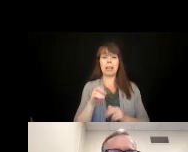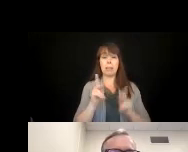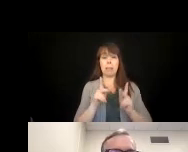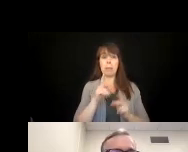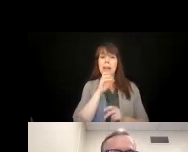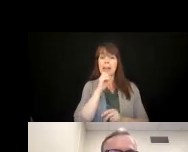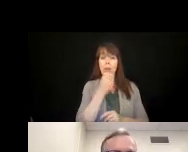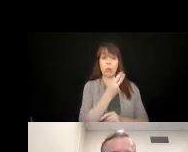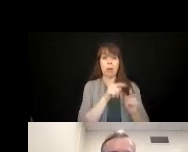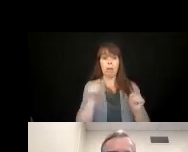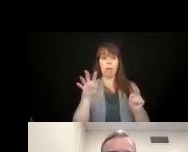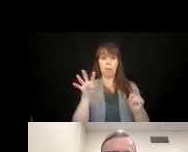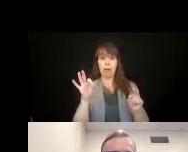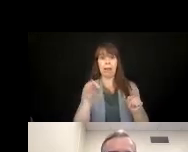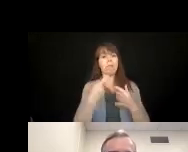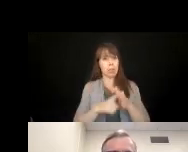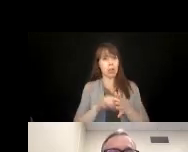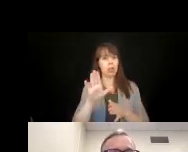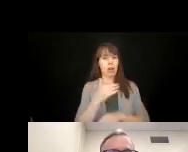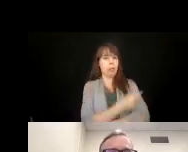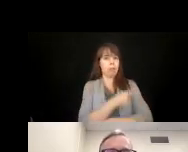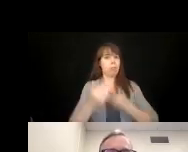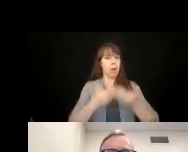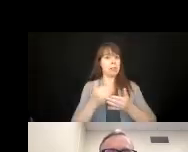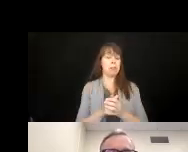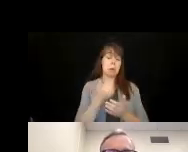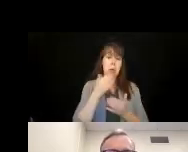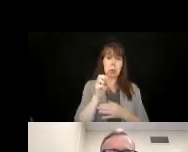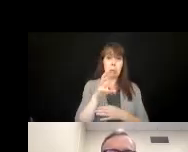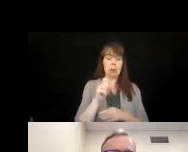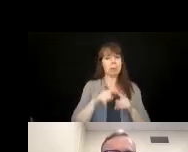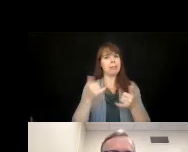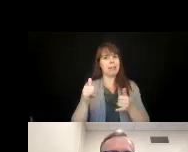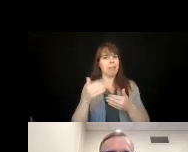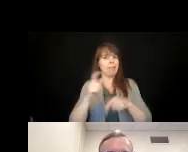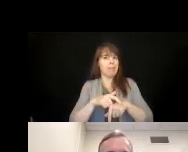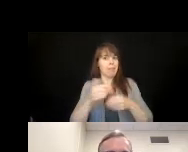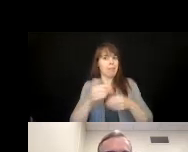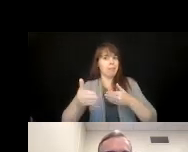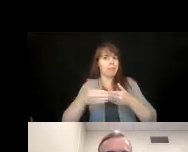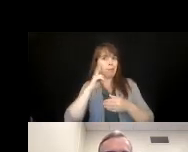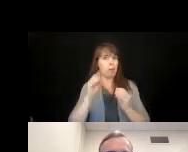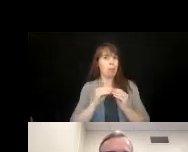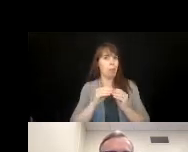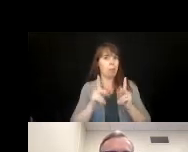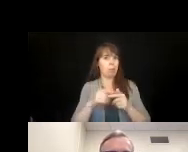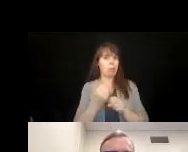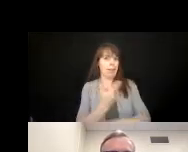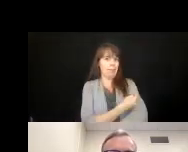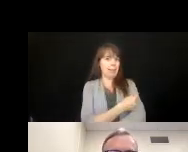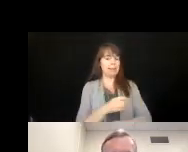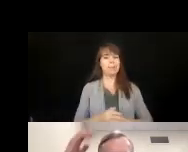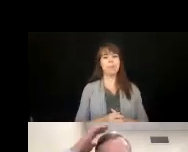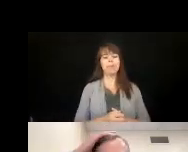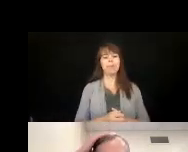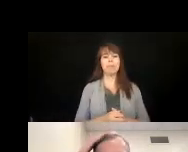to 49 have initiated vaccination. So good news, but opportunities for continued progress. Could I have the next slide, please?